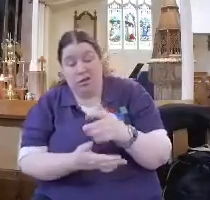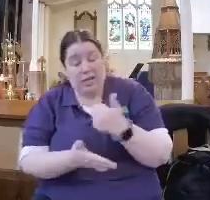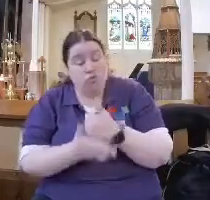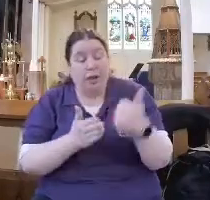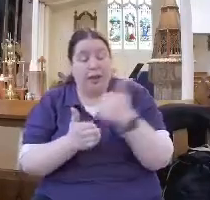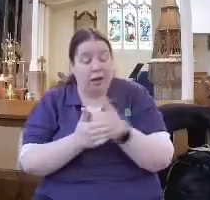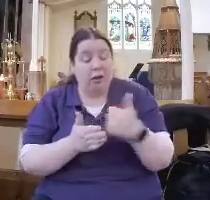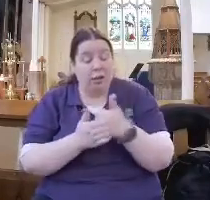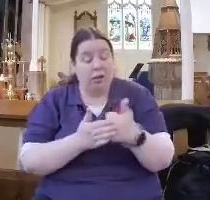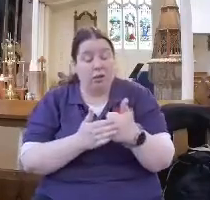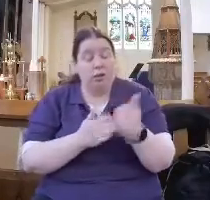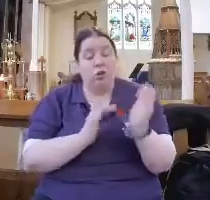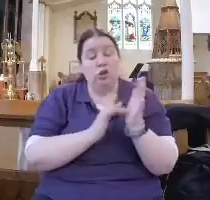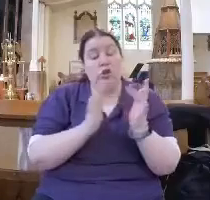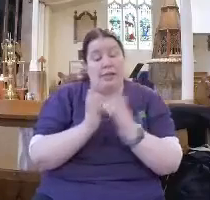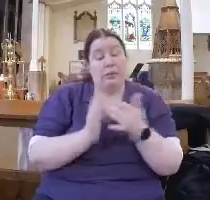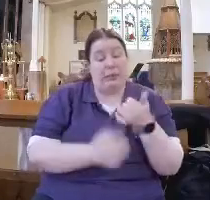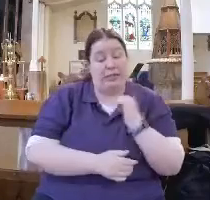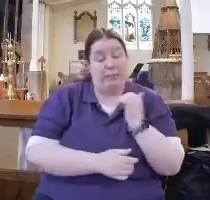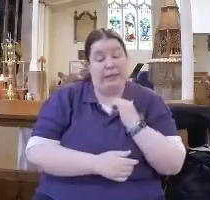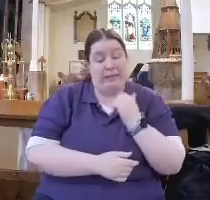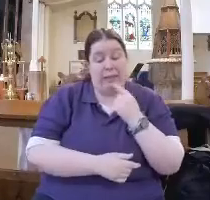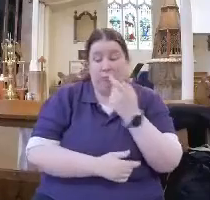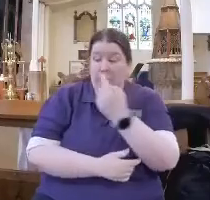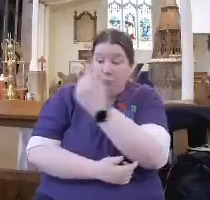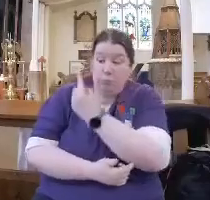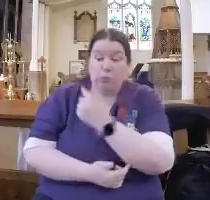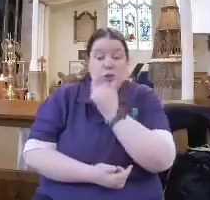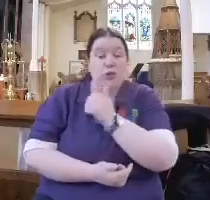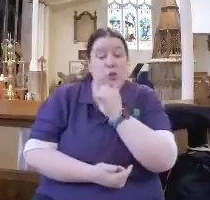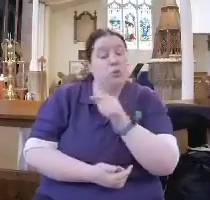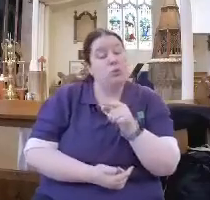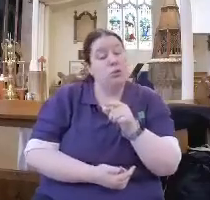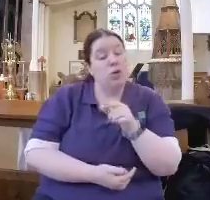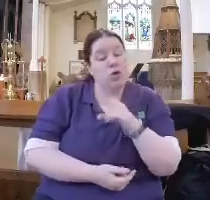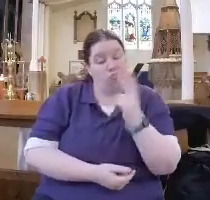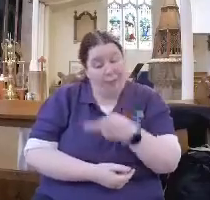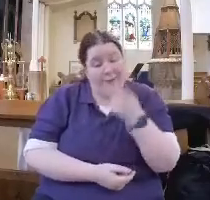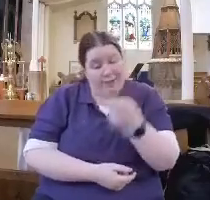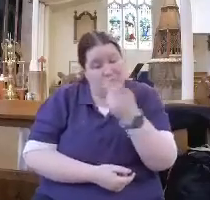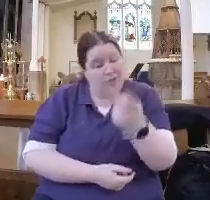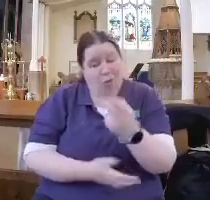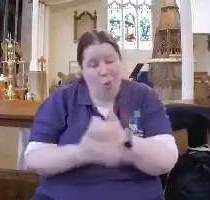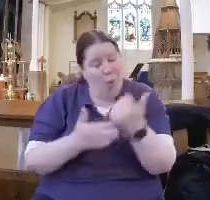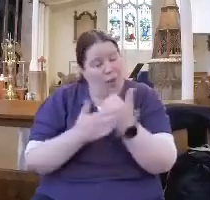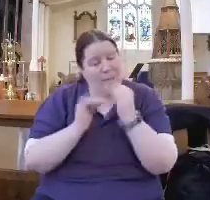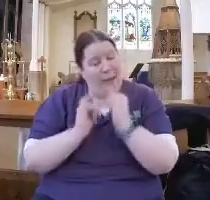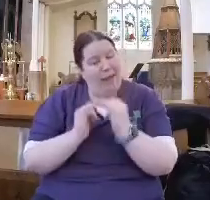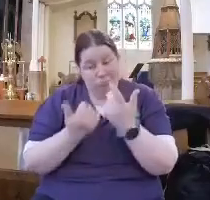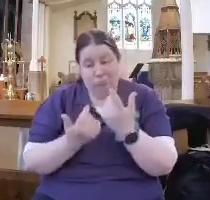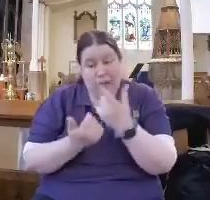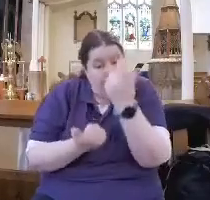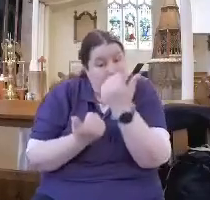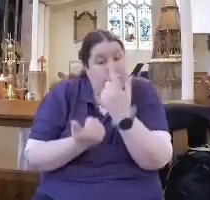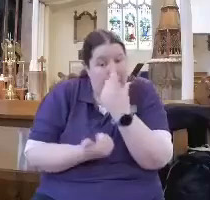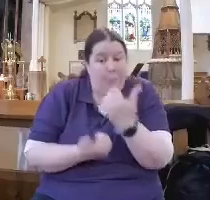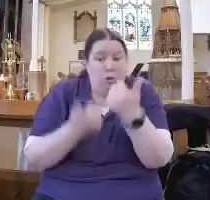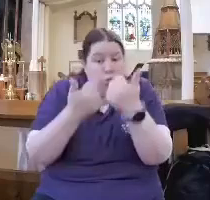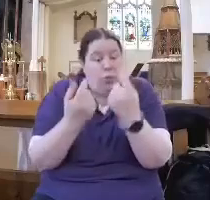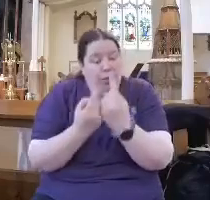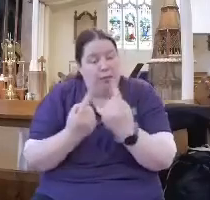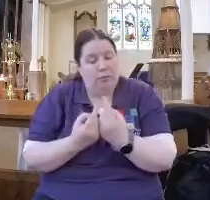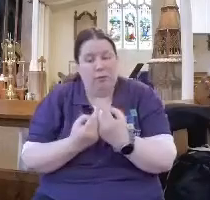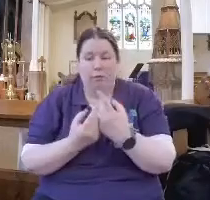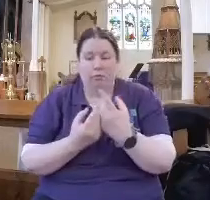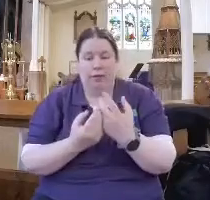thing that Jesus expected us to use. So repetition certainly isn't a bad thing. And actually, familiarity can often bring a comfort. And